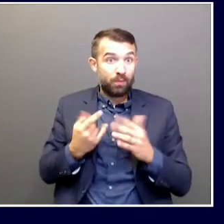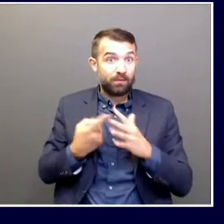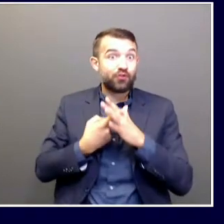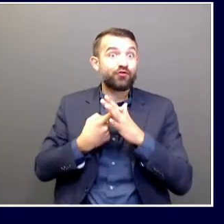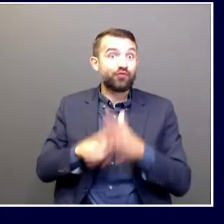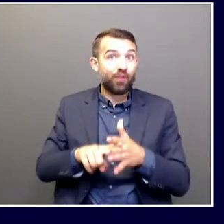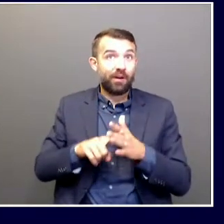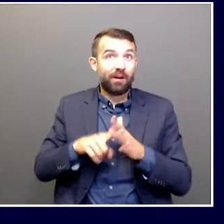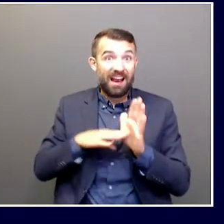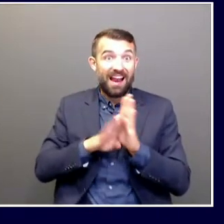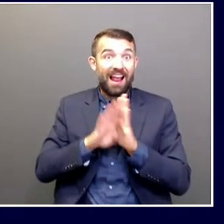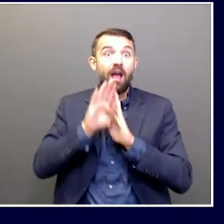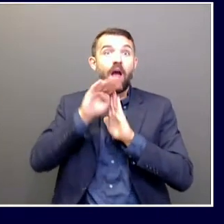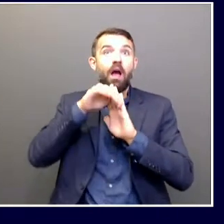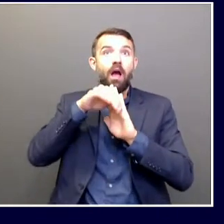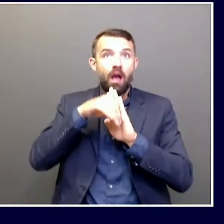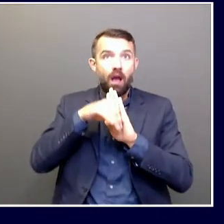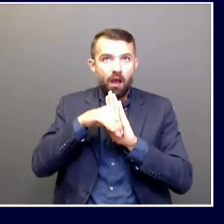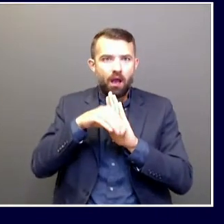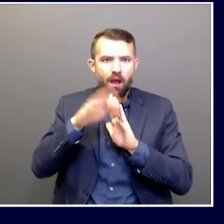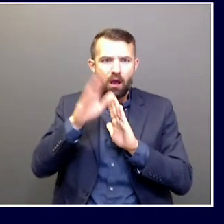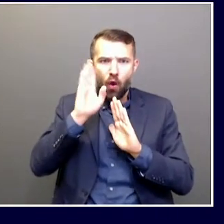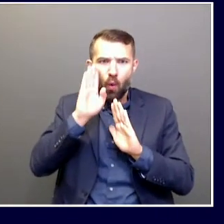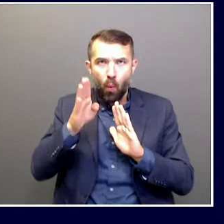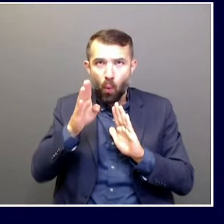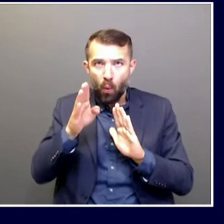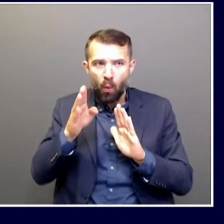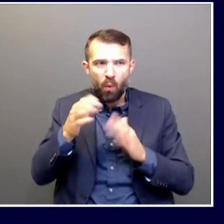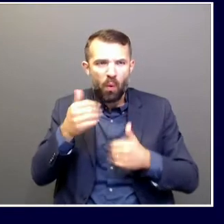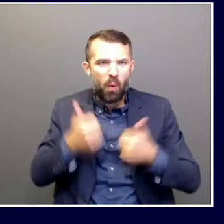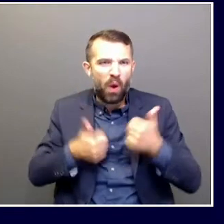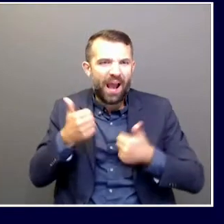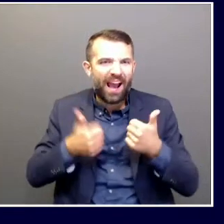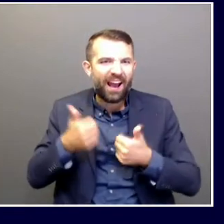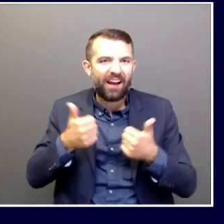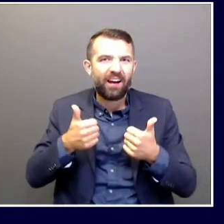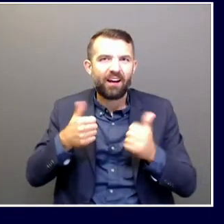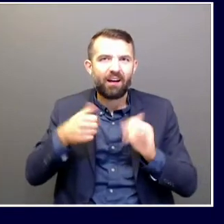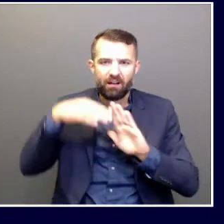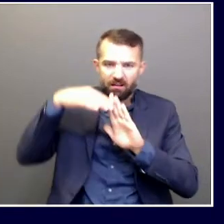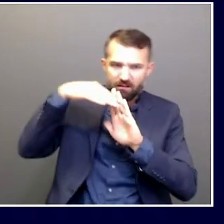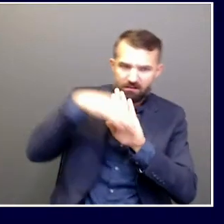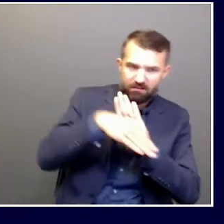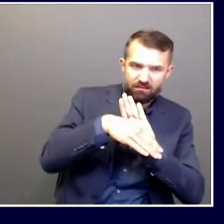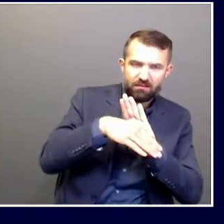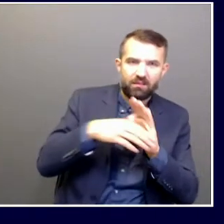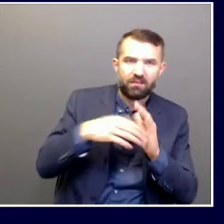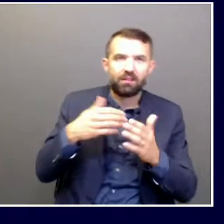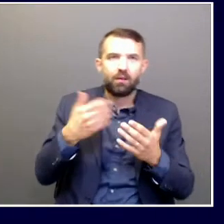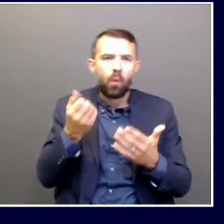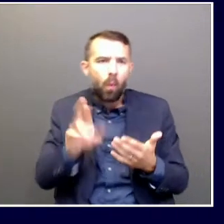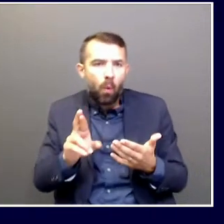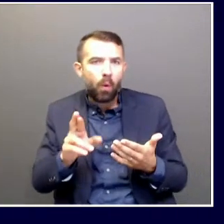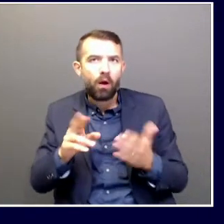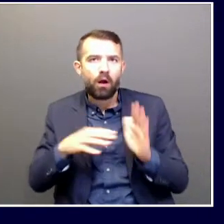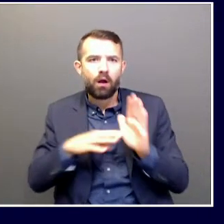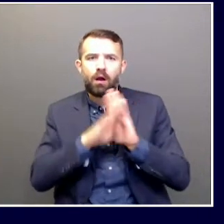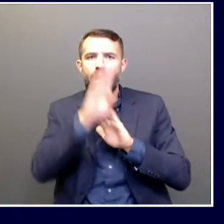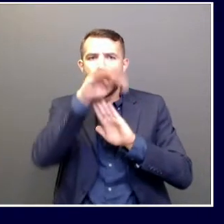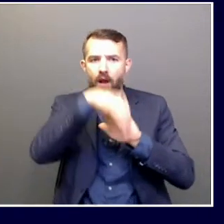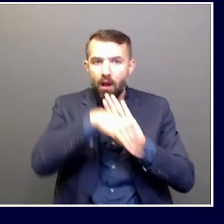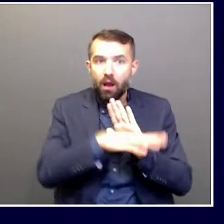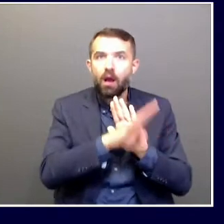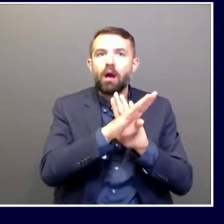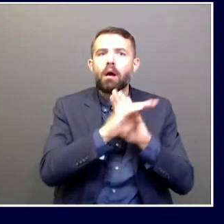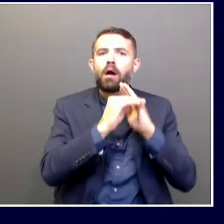exponential decay, or will it be a reduction followed by a high plateau, which is what happened in the UK for a while?